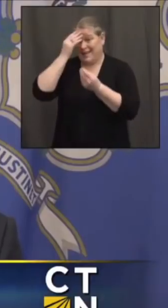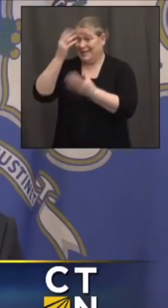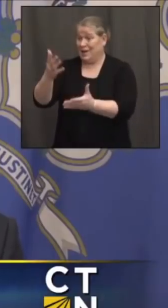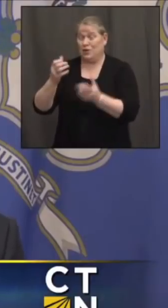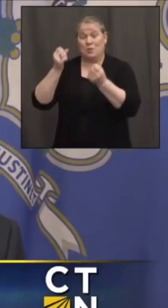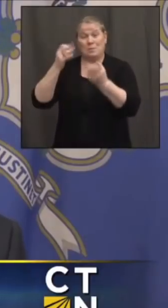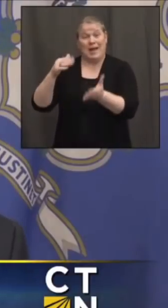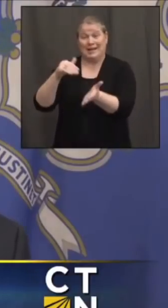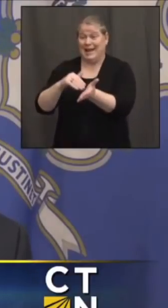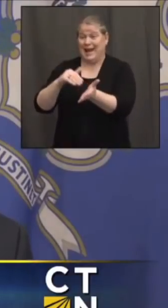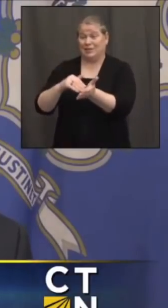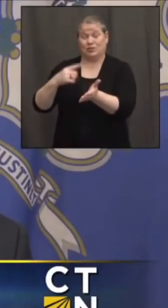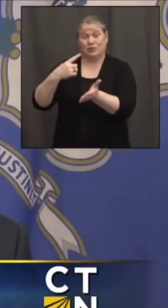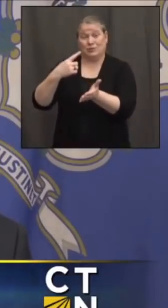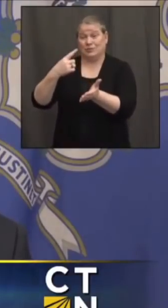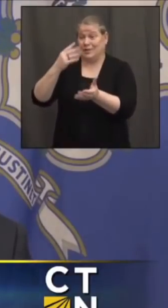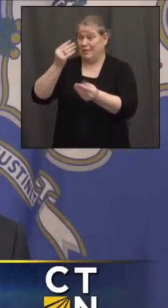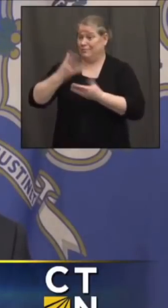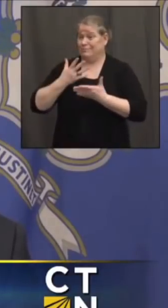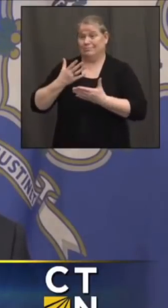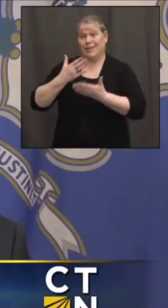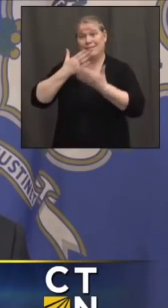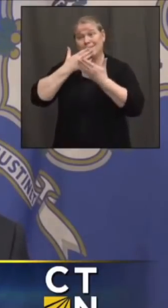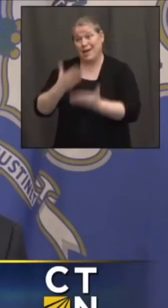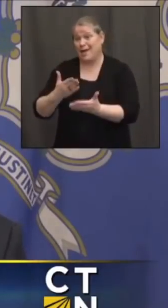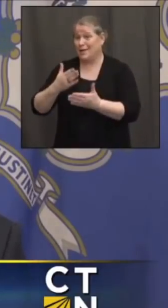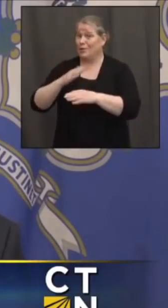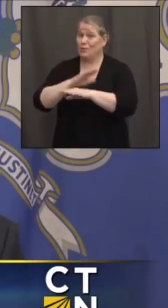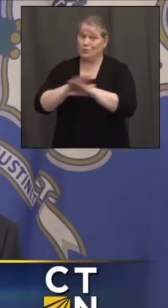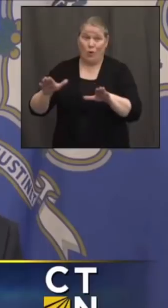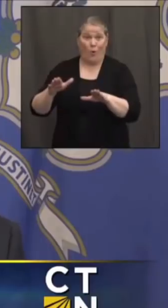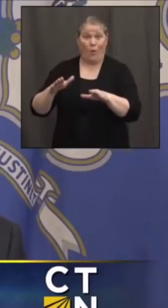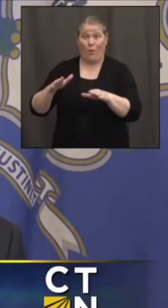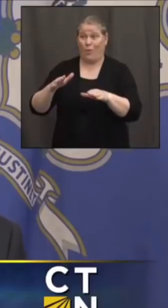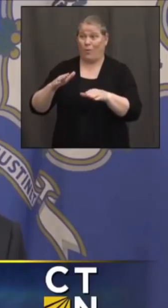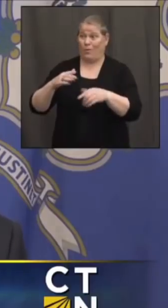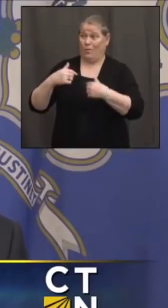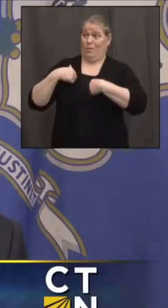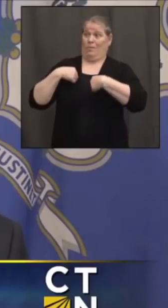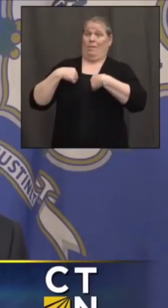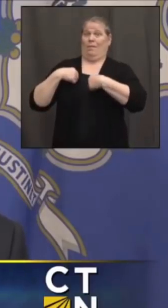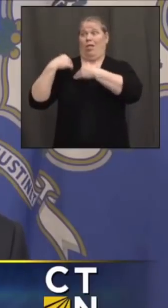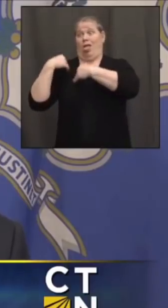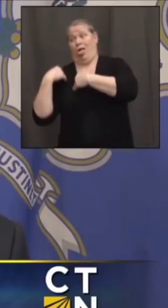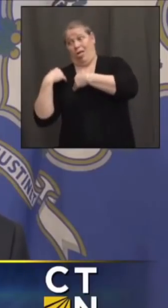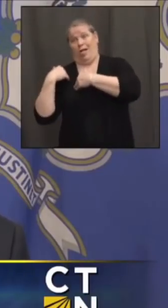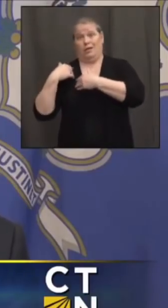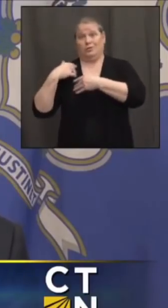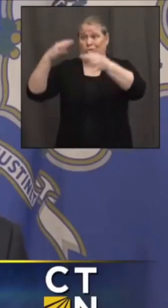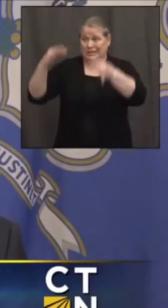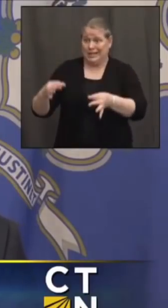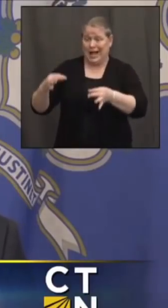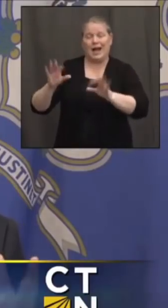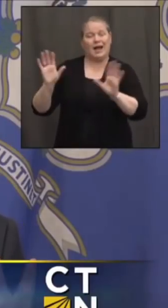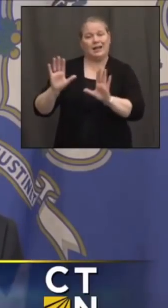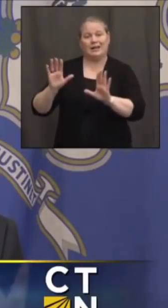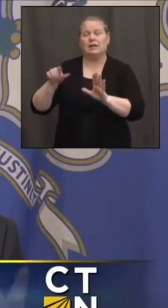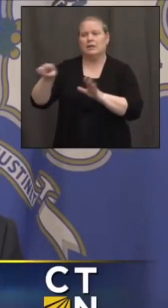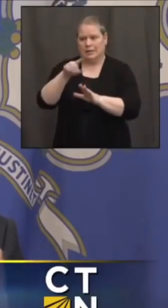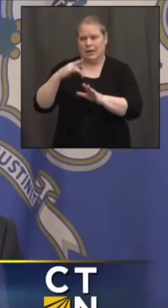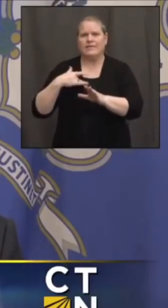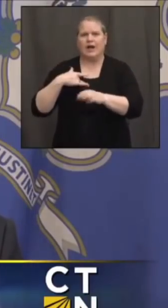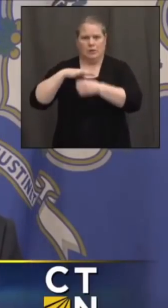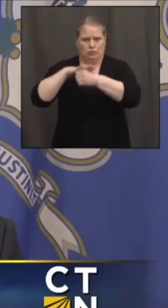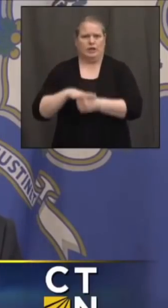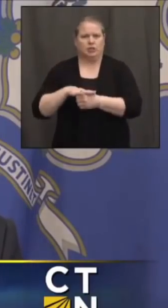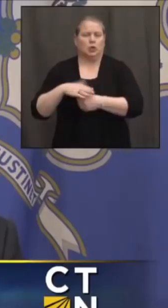not making us determine who has a comorbidity and who doesn't. They felt under a great deal of pressure. Look, I think it's going to